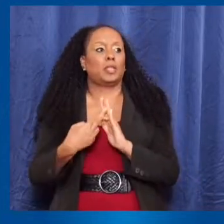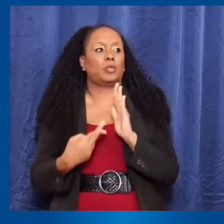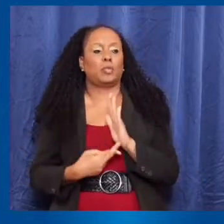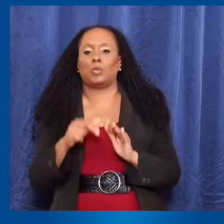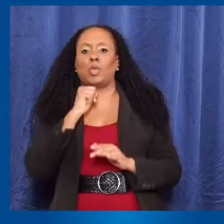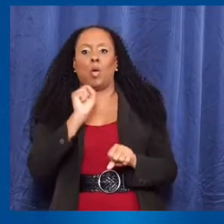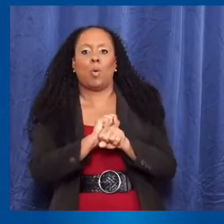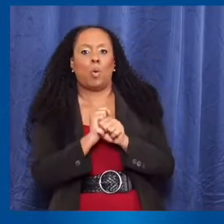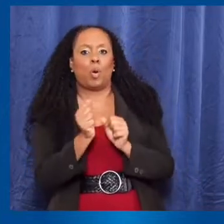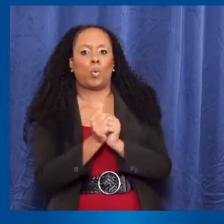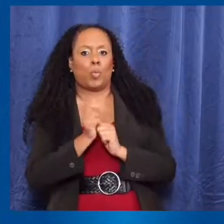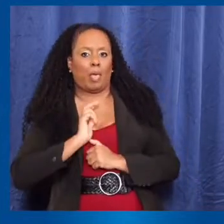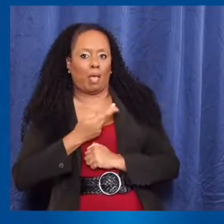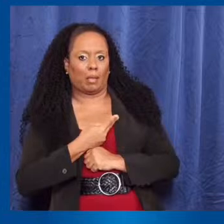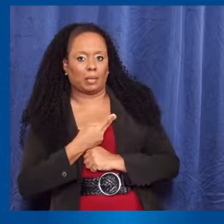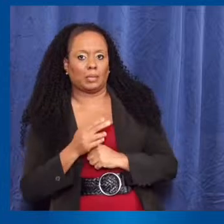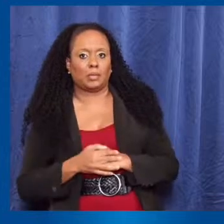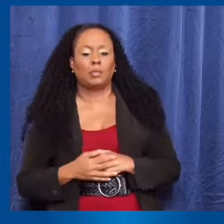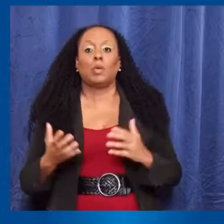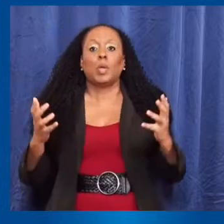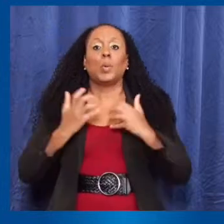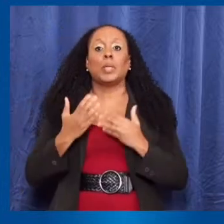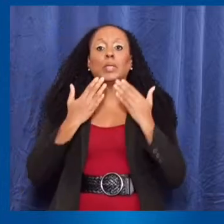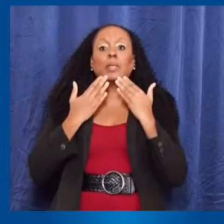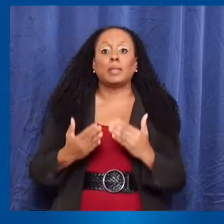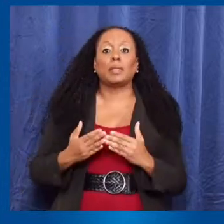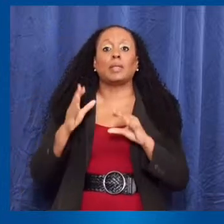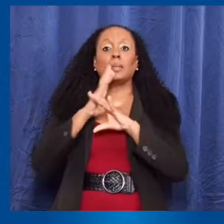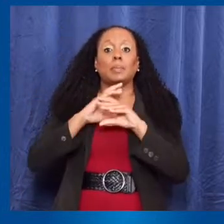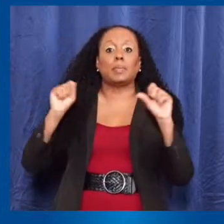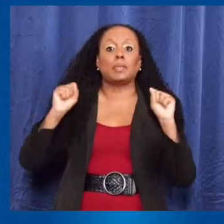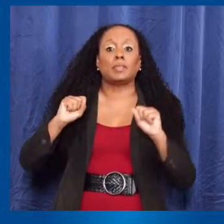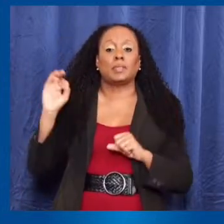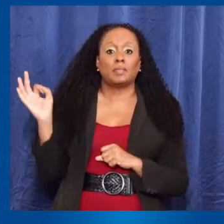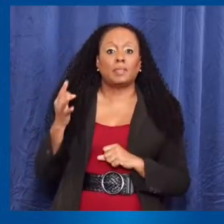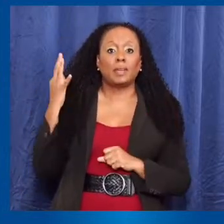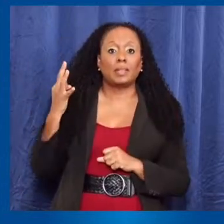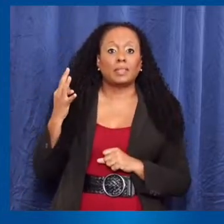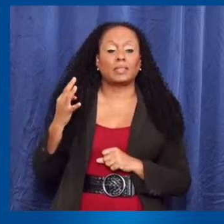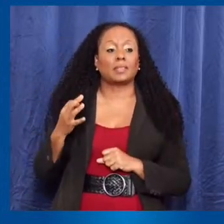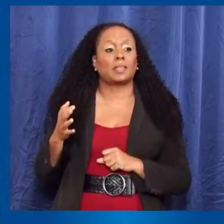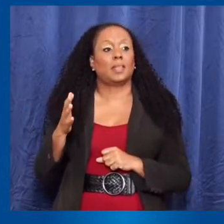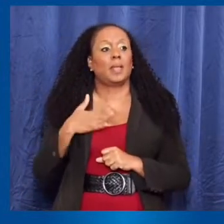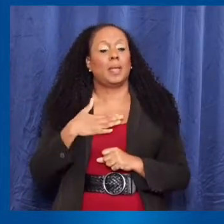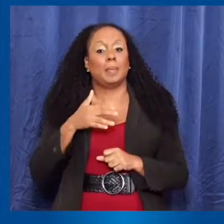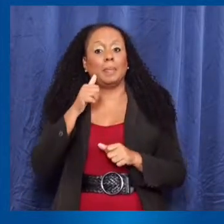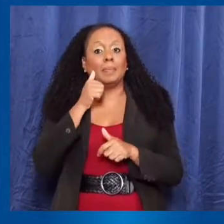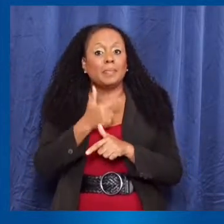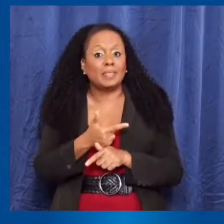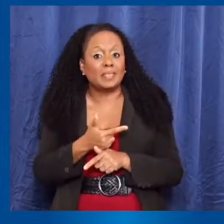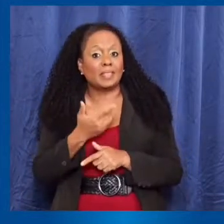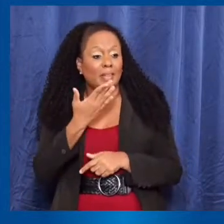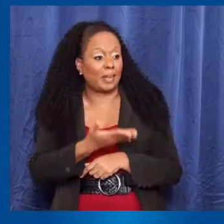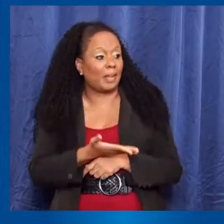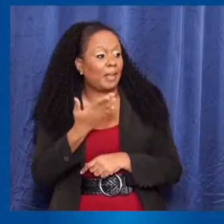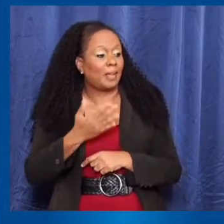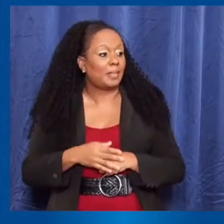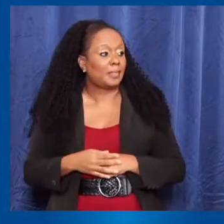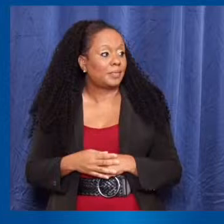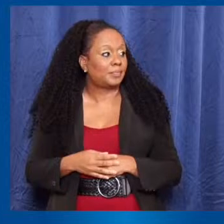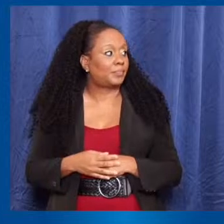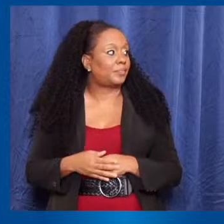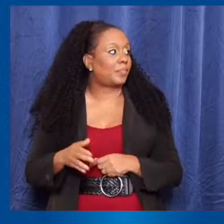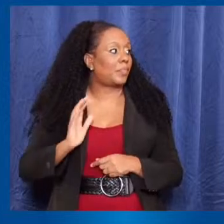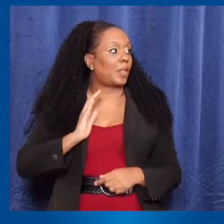we want to thank our partners with France, President Macron in particular, my dear sister Chrysula,